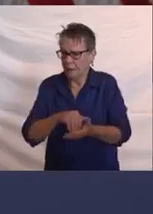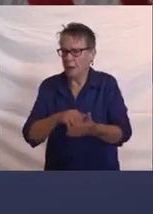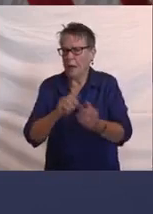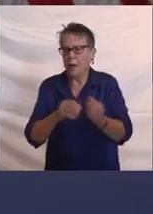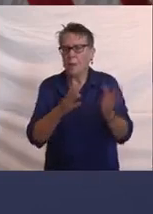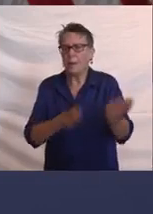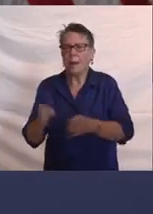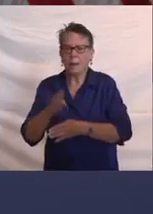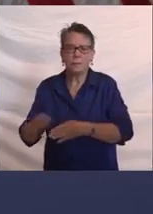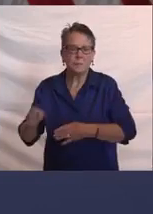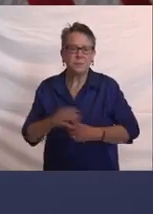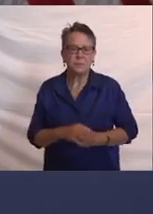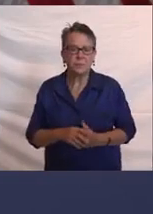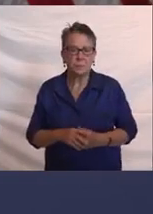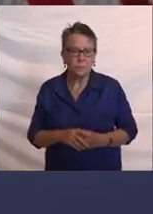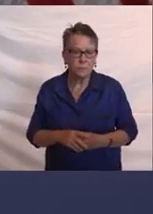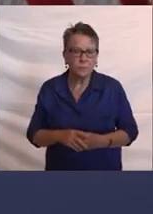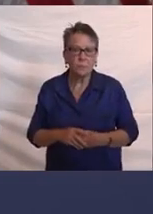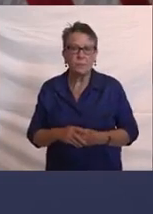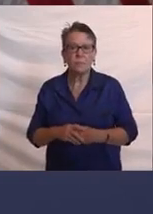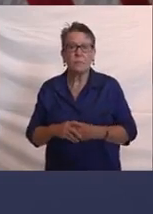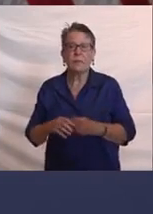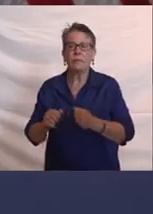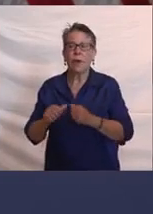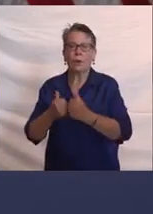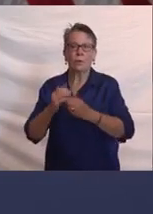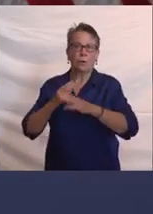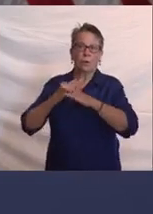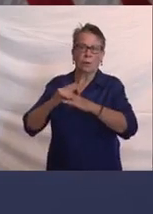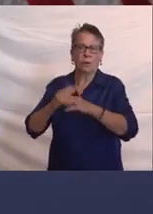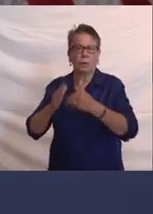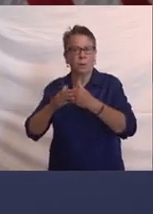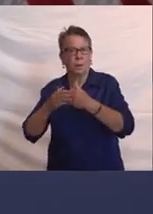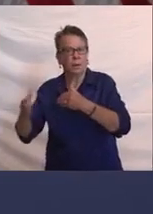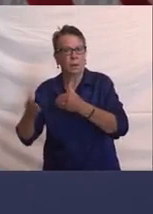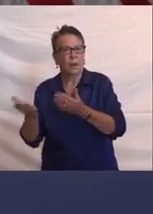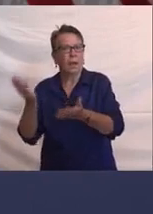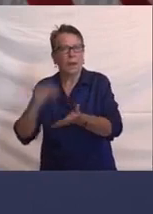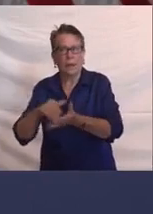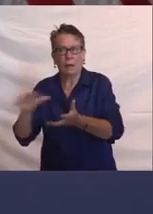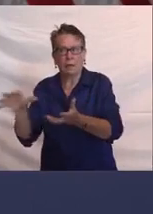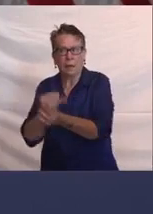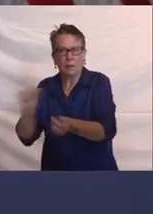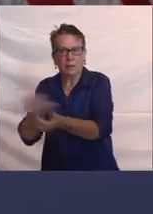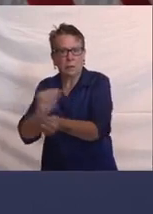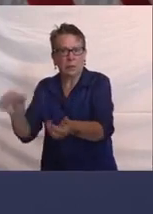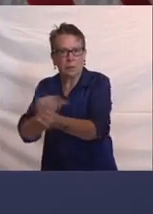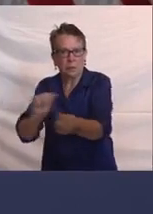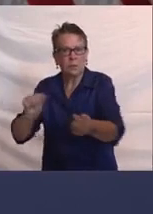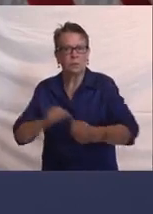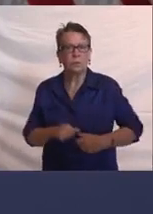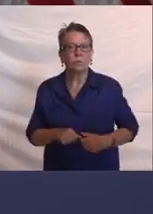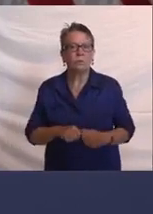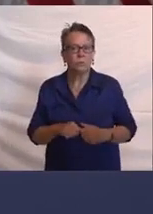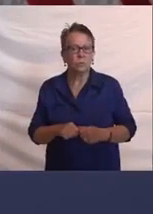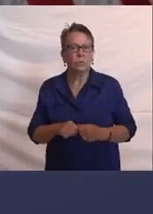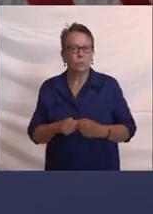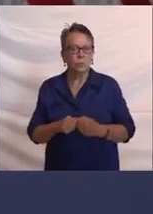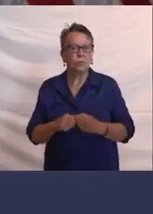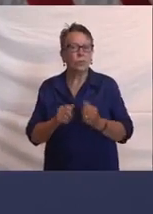acquisitions, the various plans that we'll put in place with DEP and partners from across the state. That's open. That's